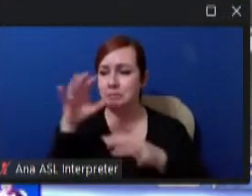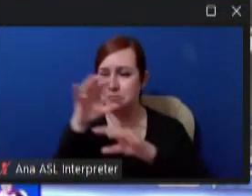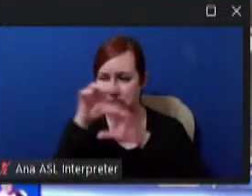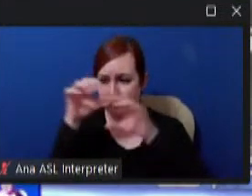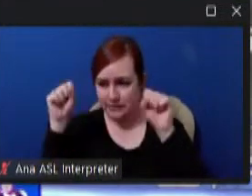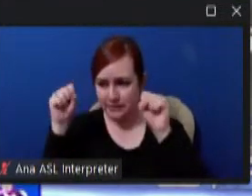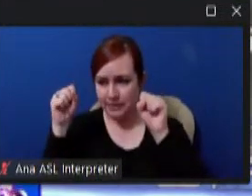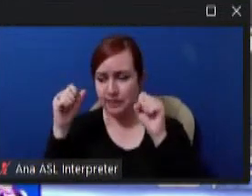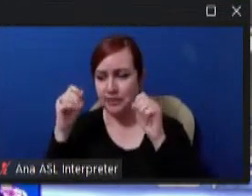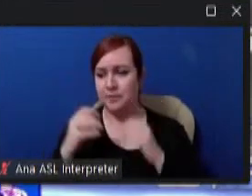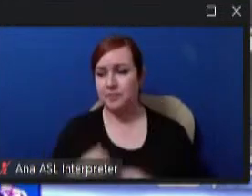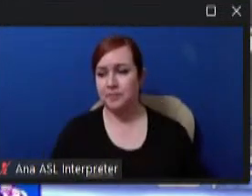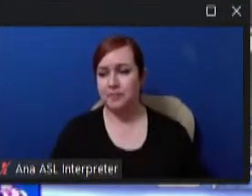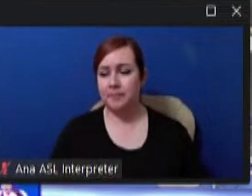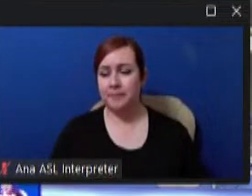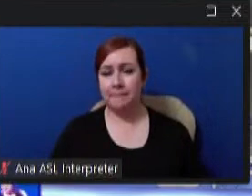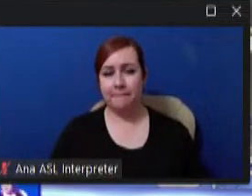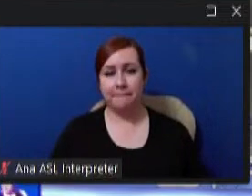and environmental rights.